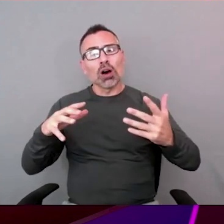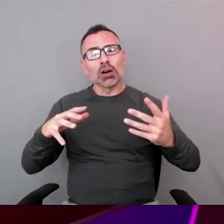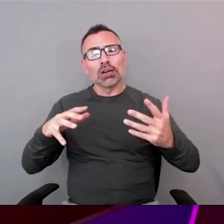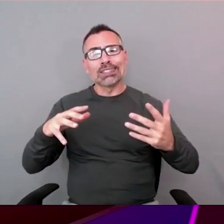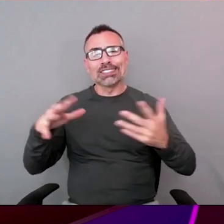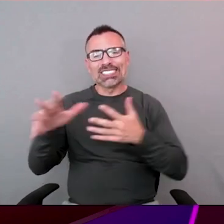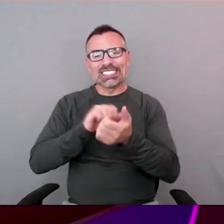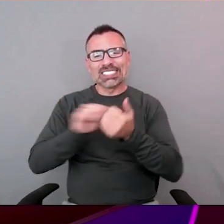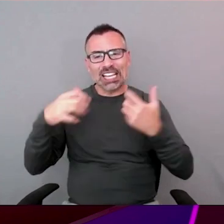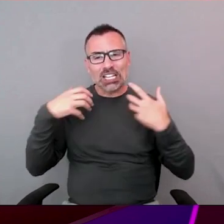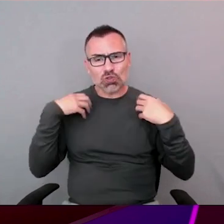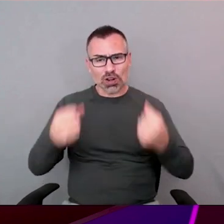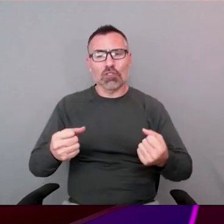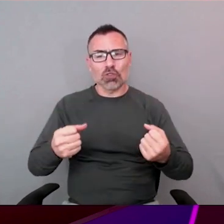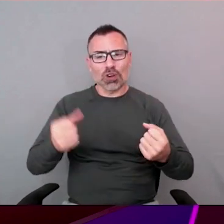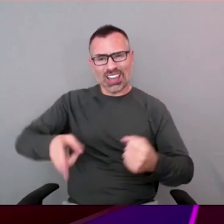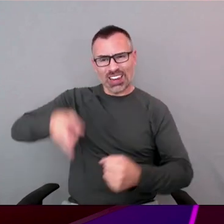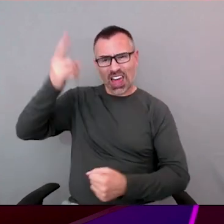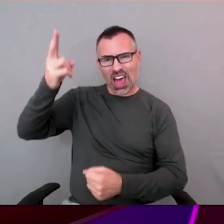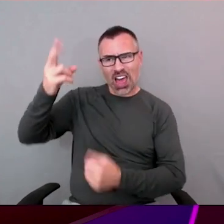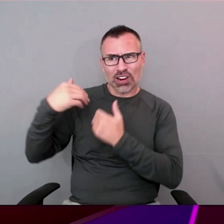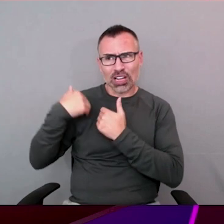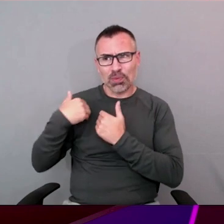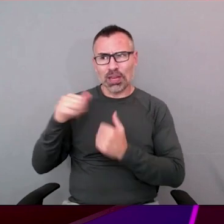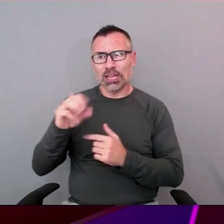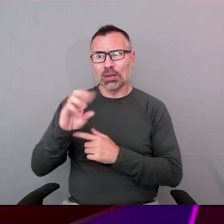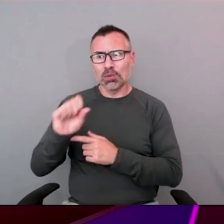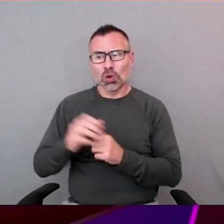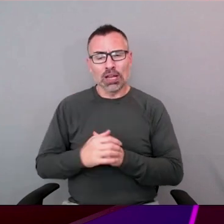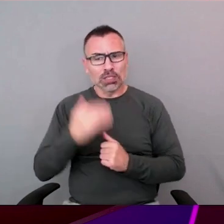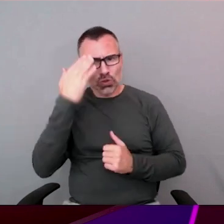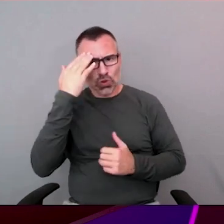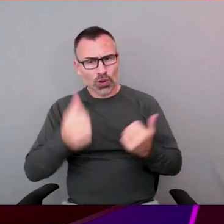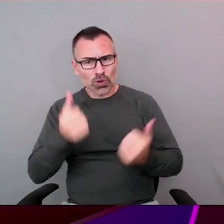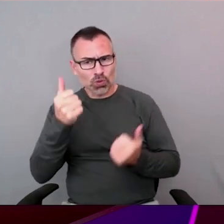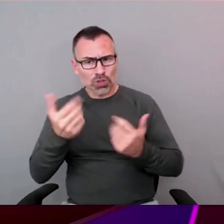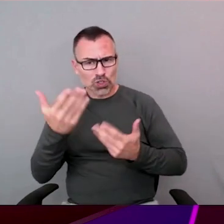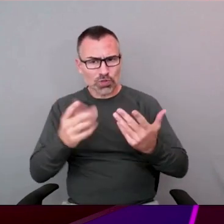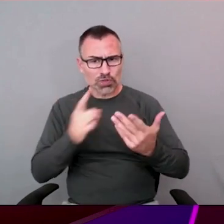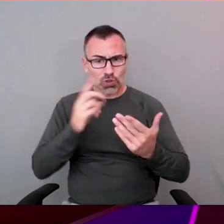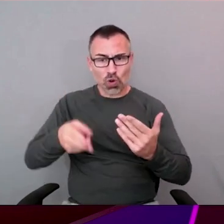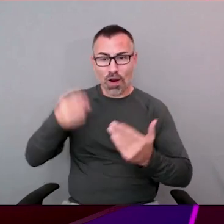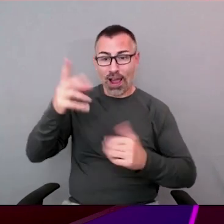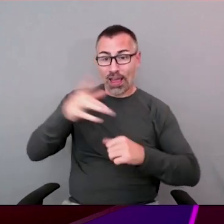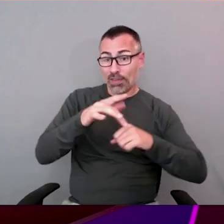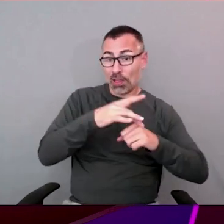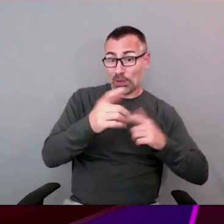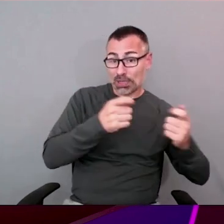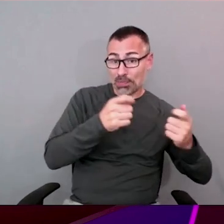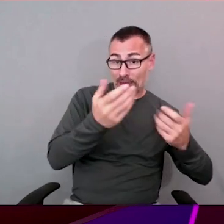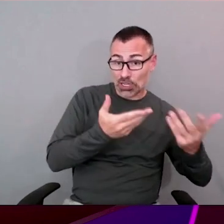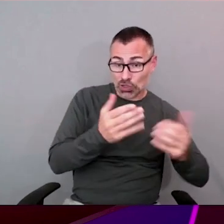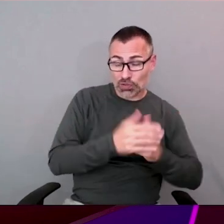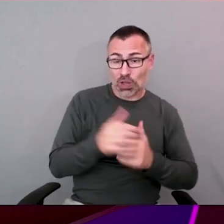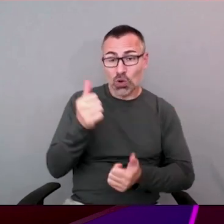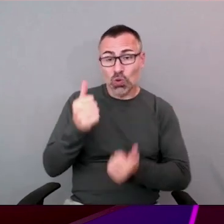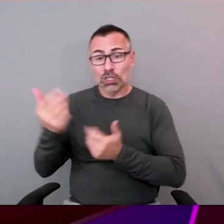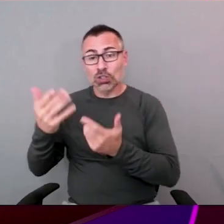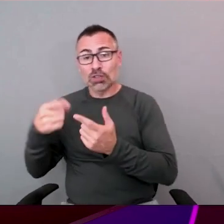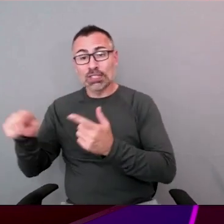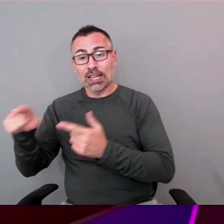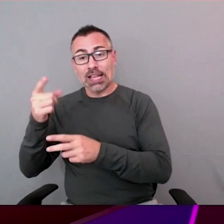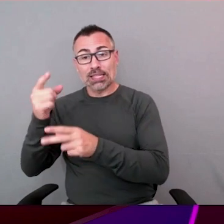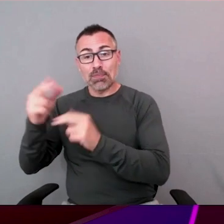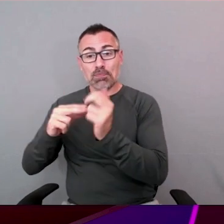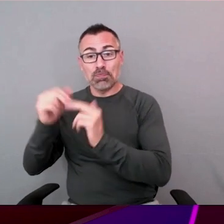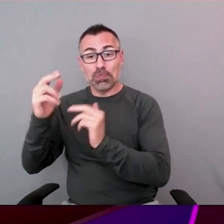AWS, understanding which services are highly available as a managed service versus which services that you as a builder need to make sure